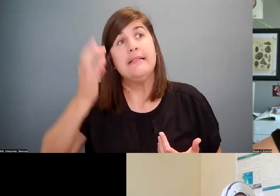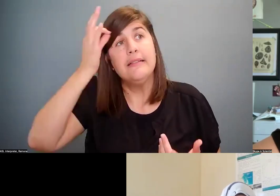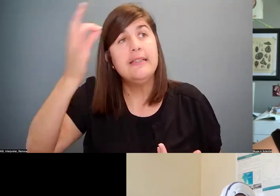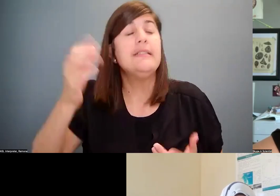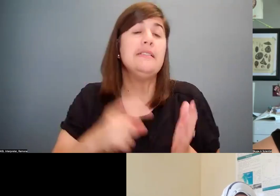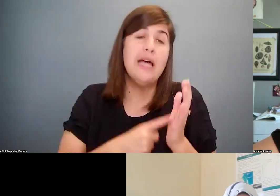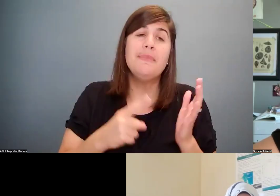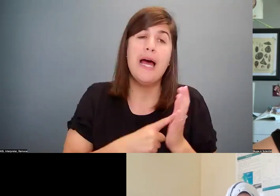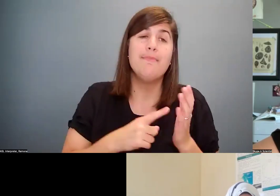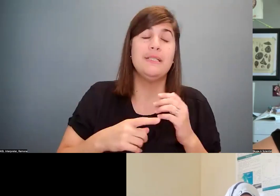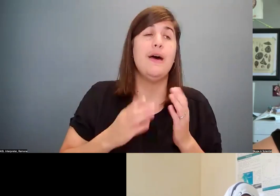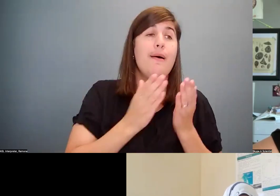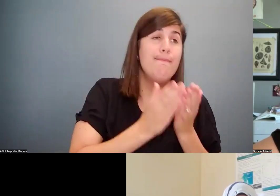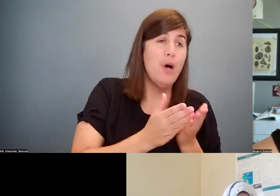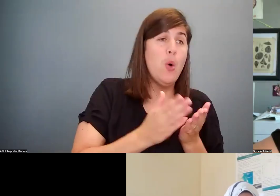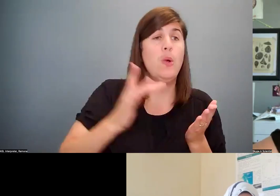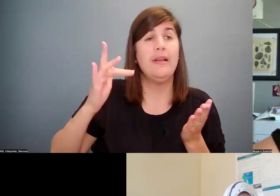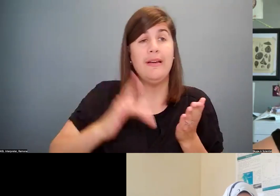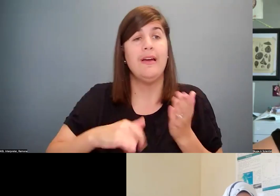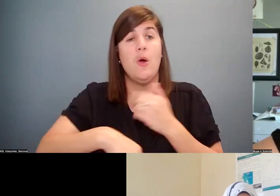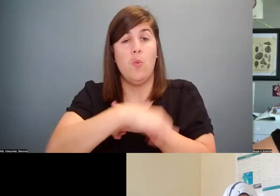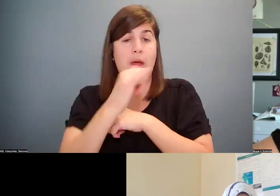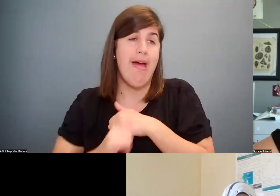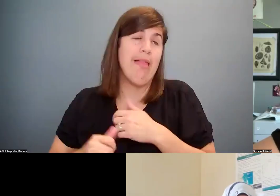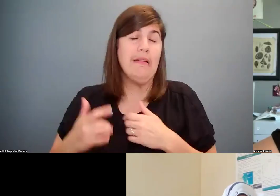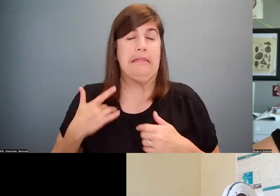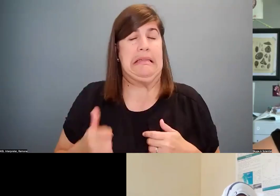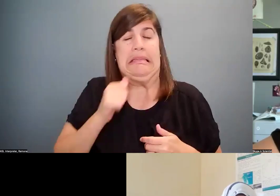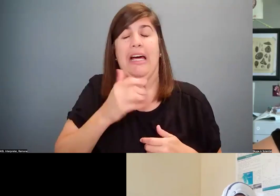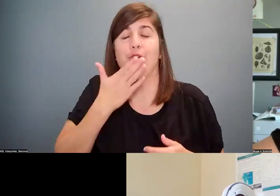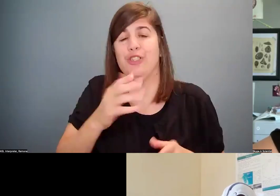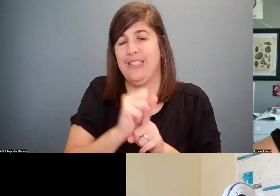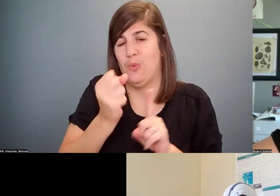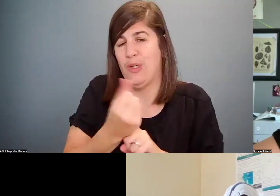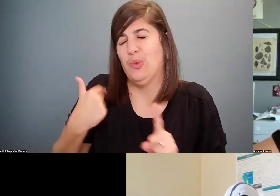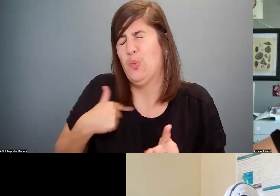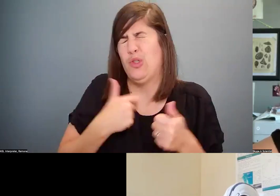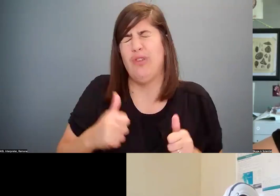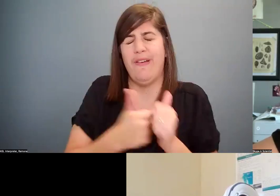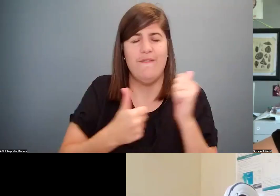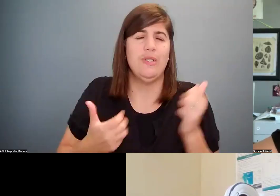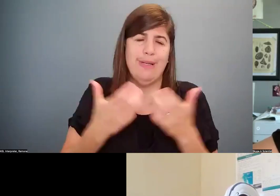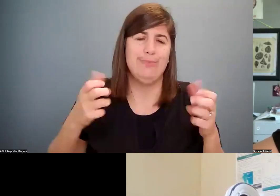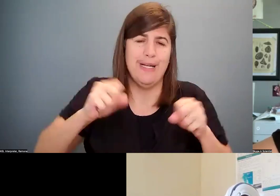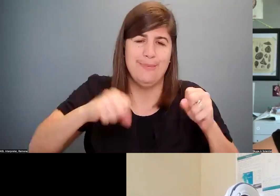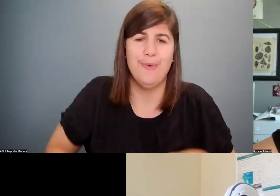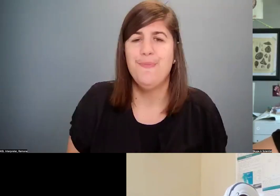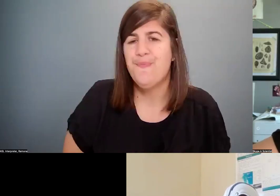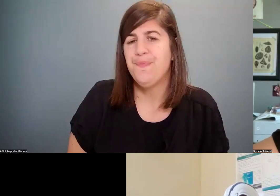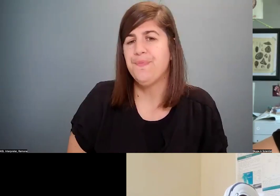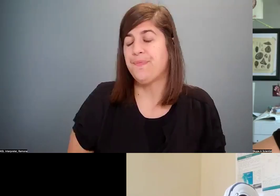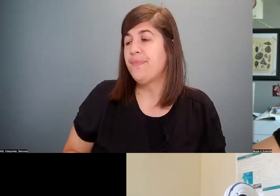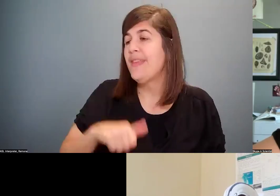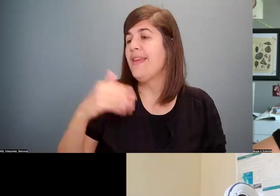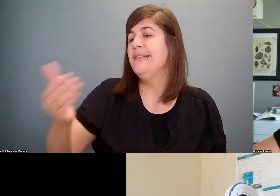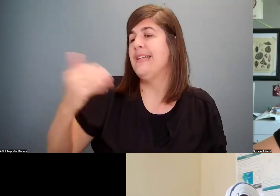contact with a whale, and that's never a good situation. So we try to avoid it as much as possible. Great. Our next question is from